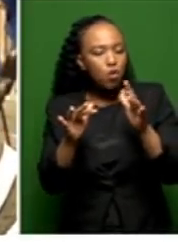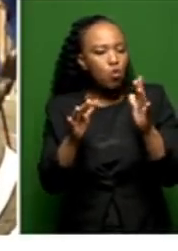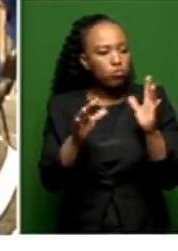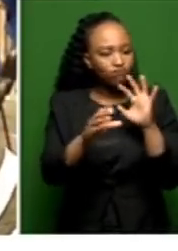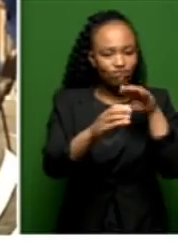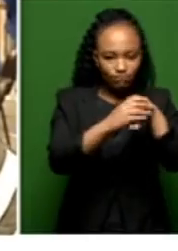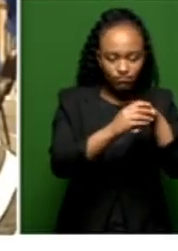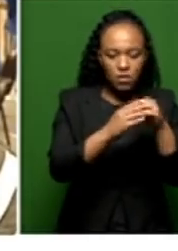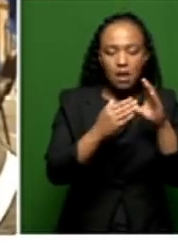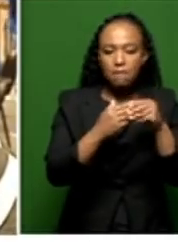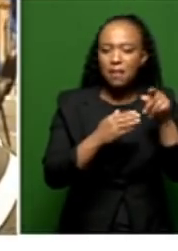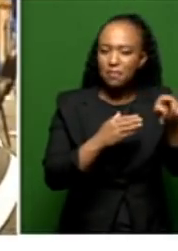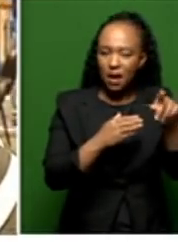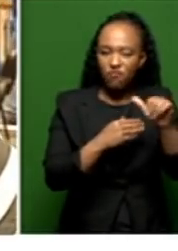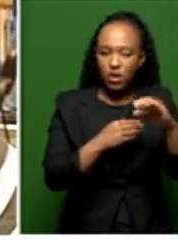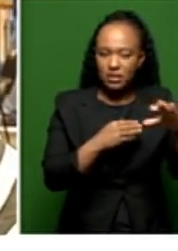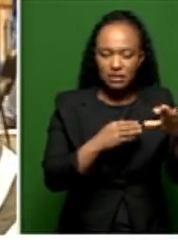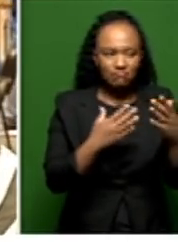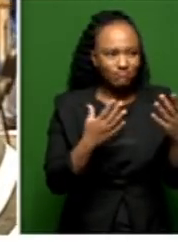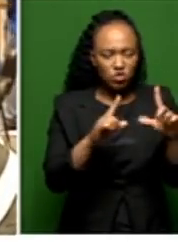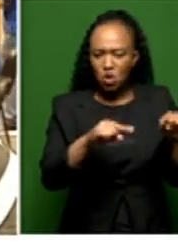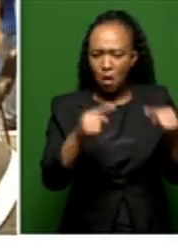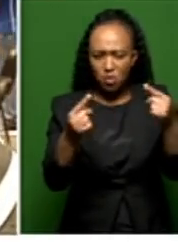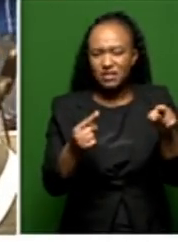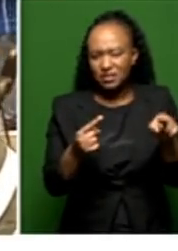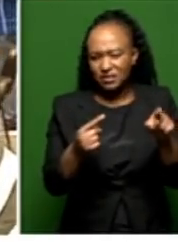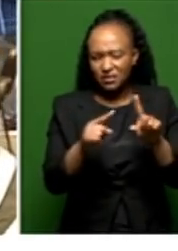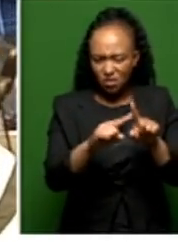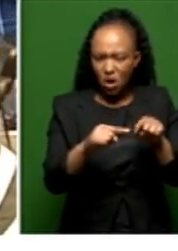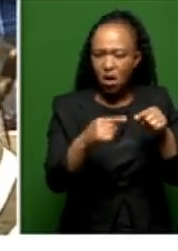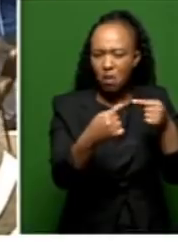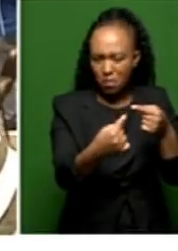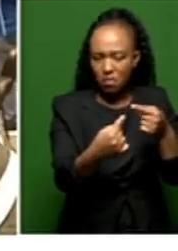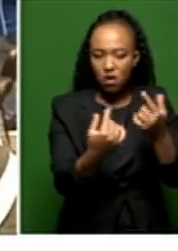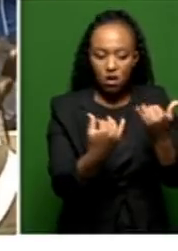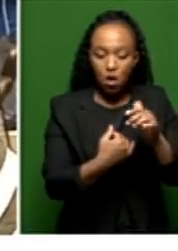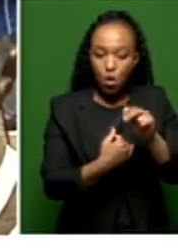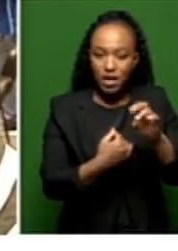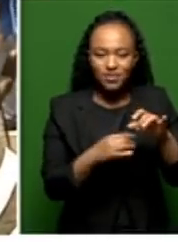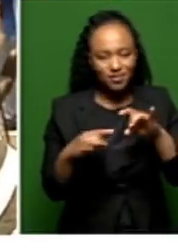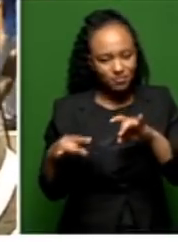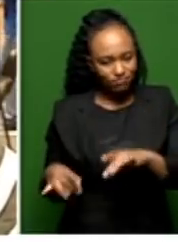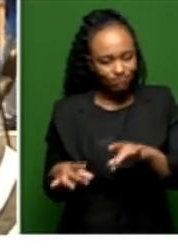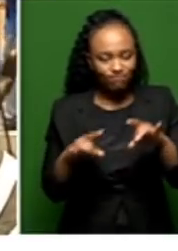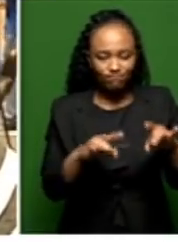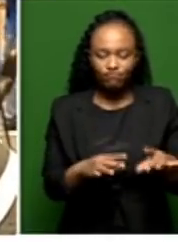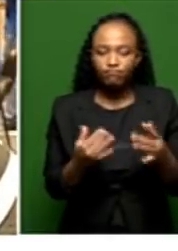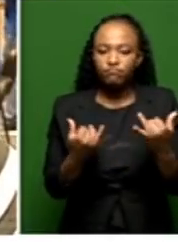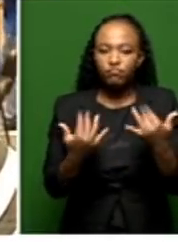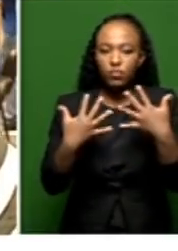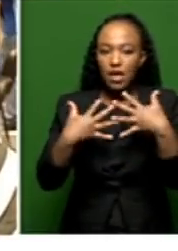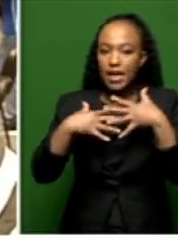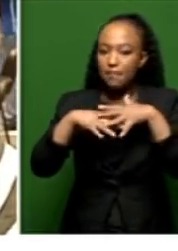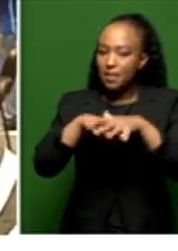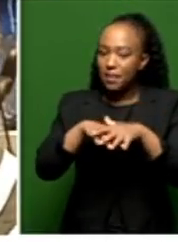them. And that is the opposite of what was supposed to happen. And the ANC is now paying the price. They're also paying the price for things like